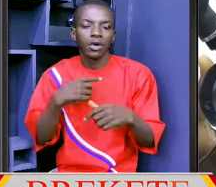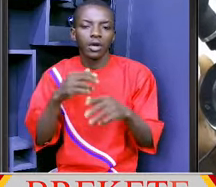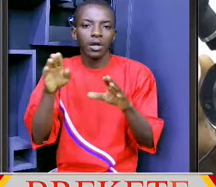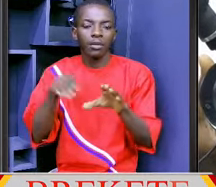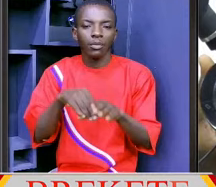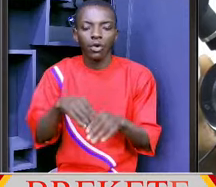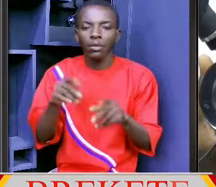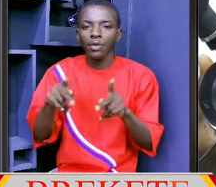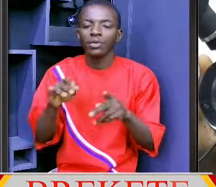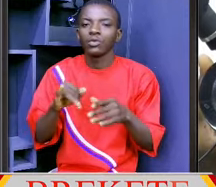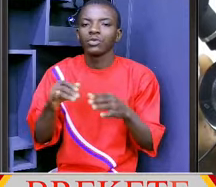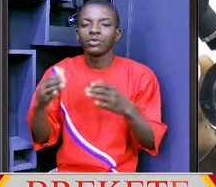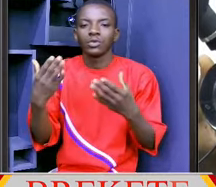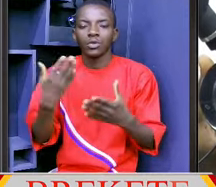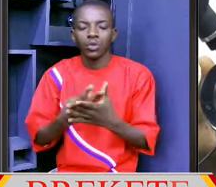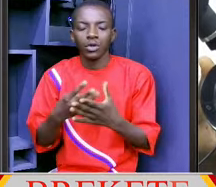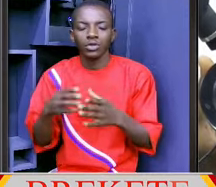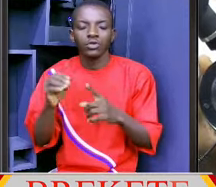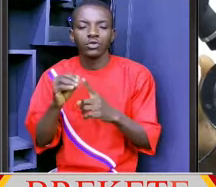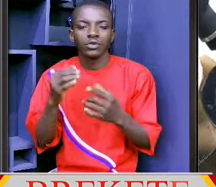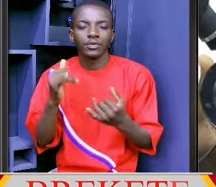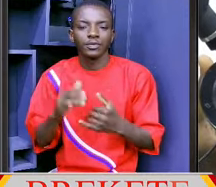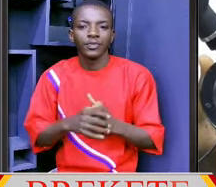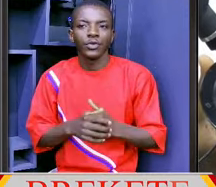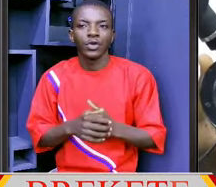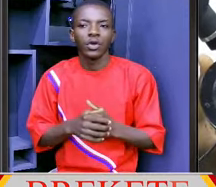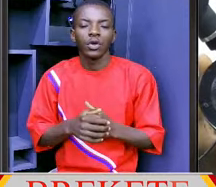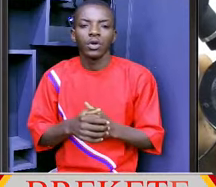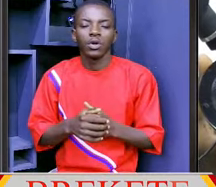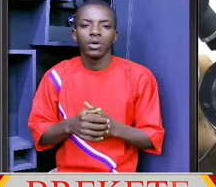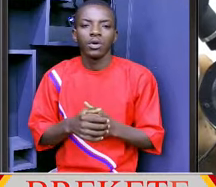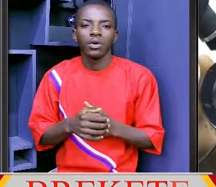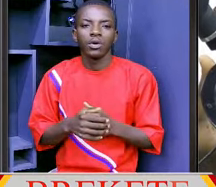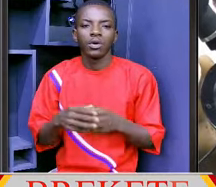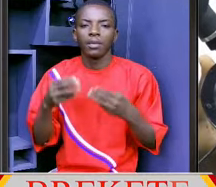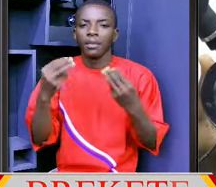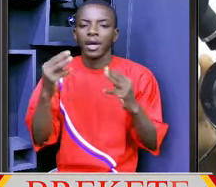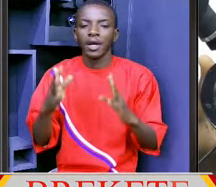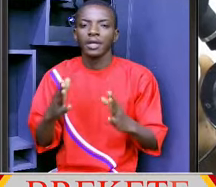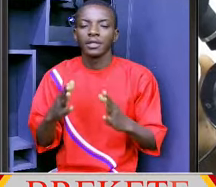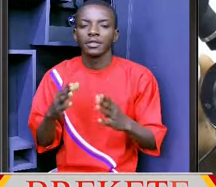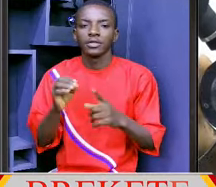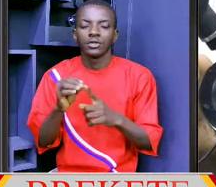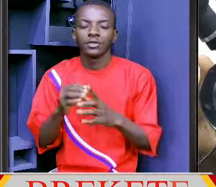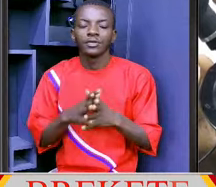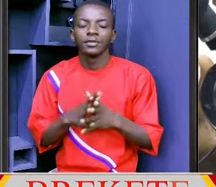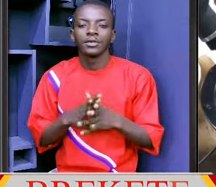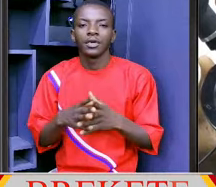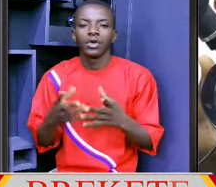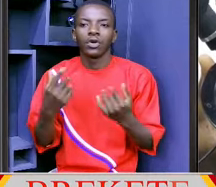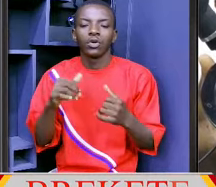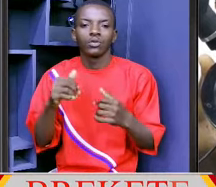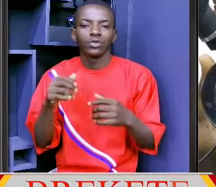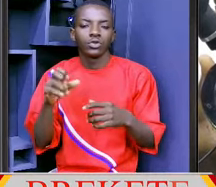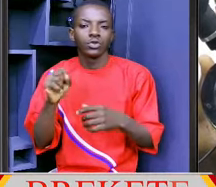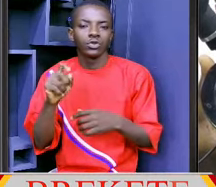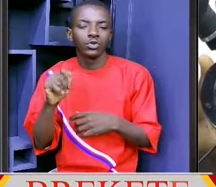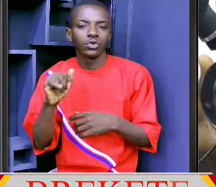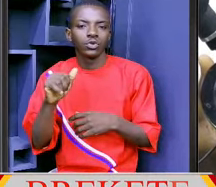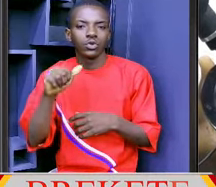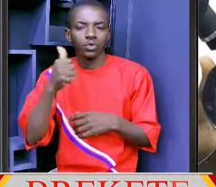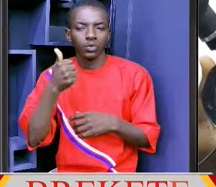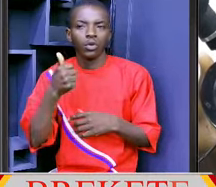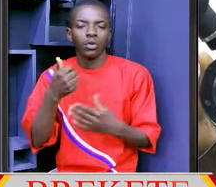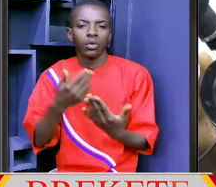employ people through it as well, too, sir. Okay. Come and to the studio. I'm a marketer, too, sir. Come to the studio